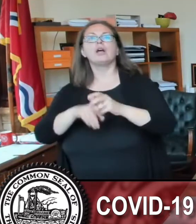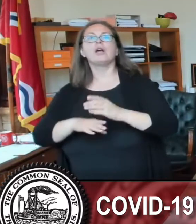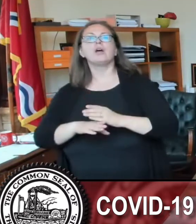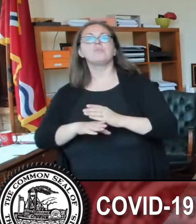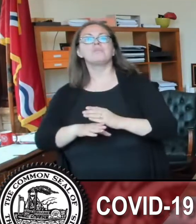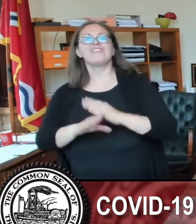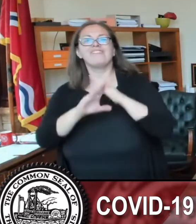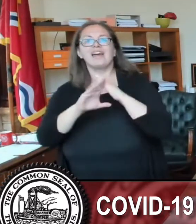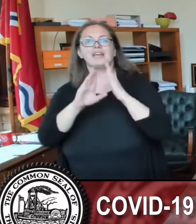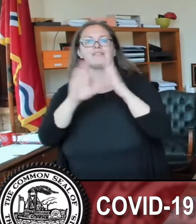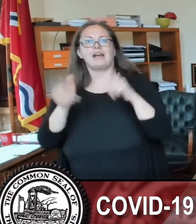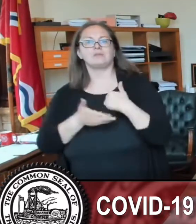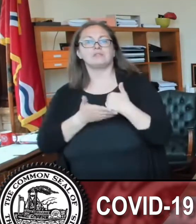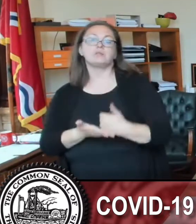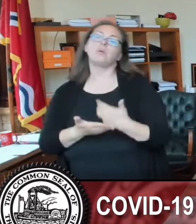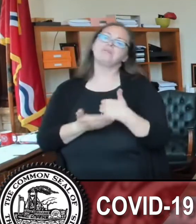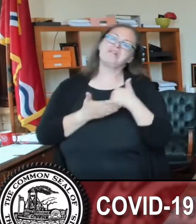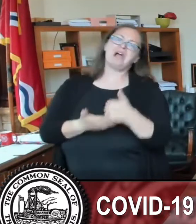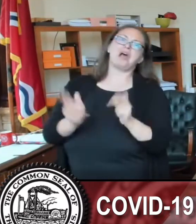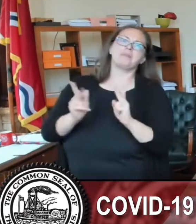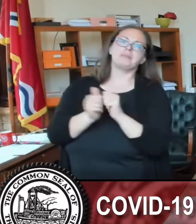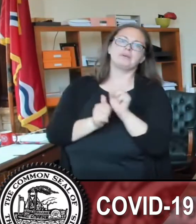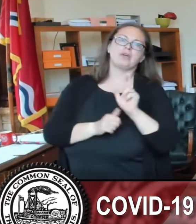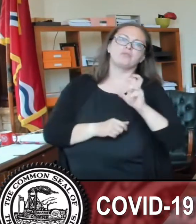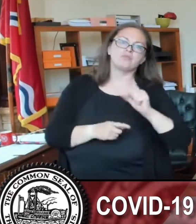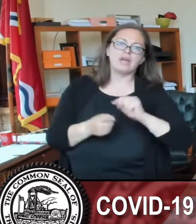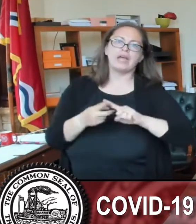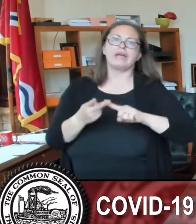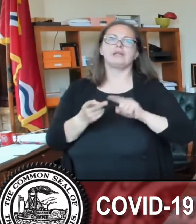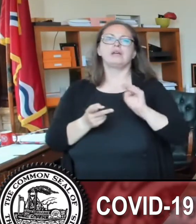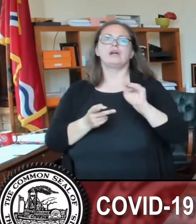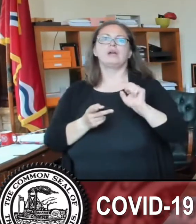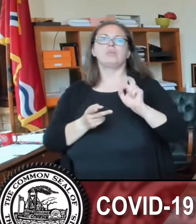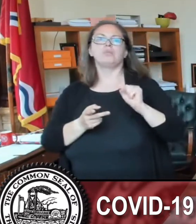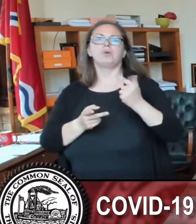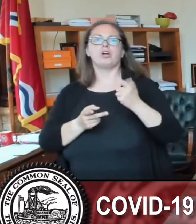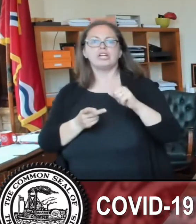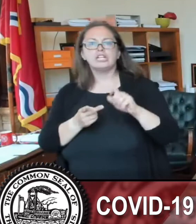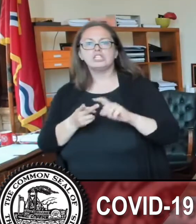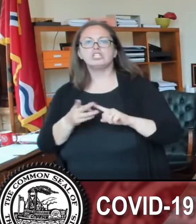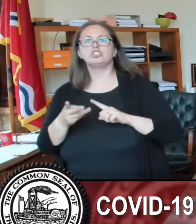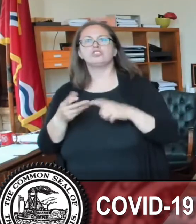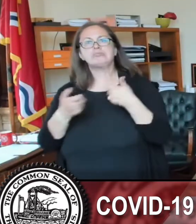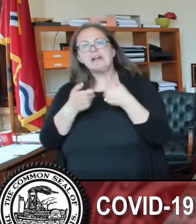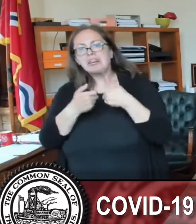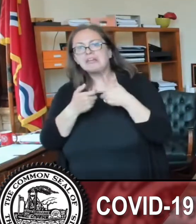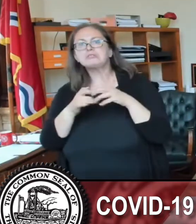assistance. So assistance with rent, assistance with mortgages, assistance with utilities,